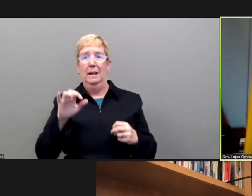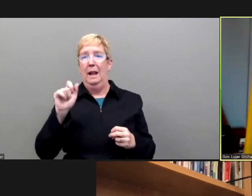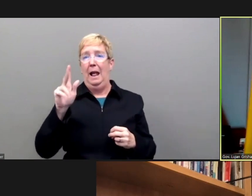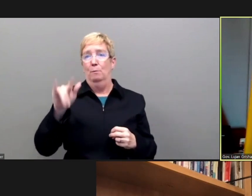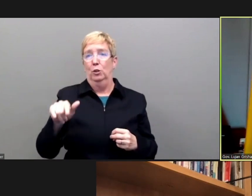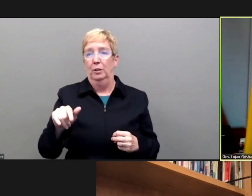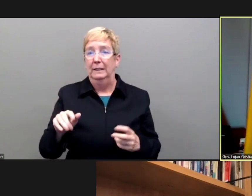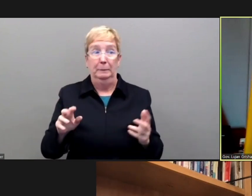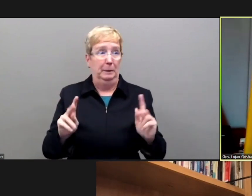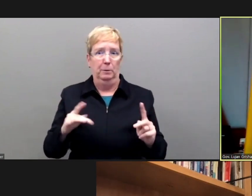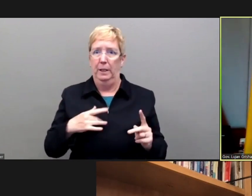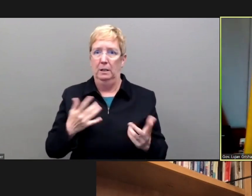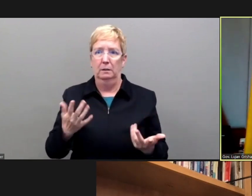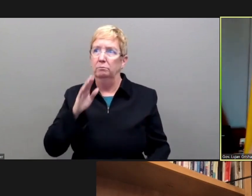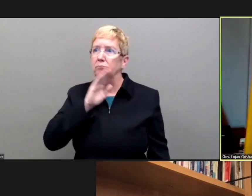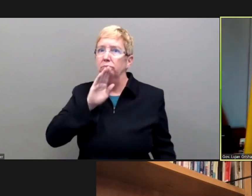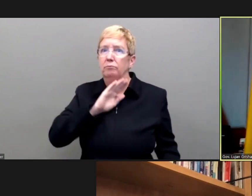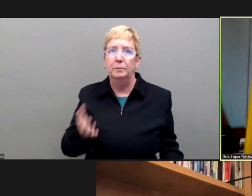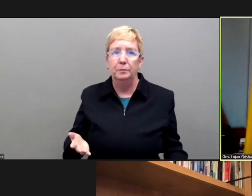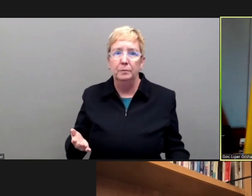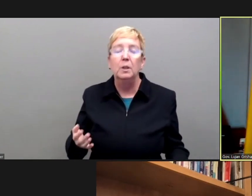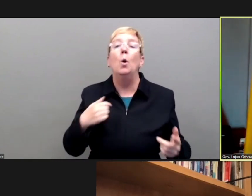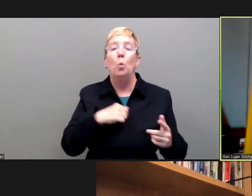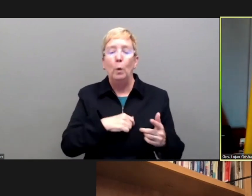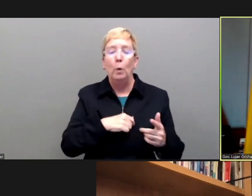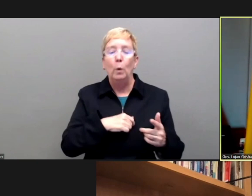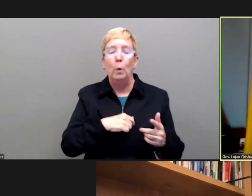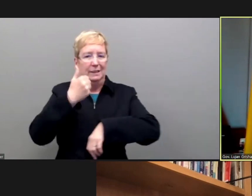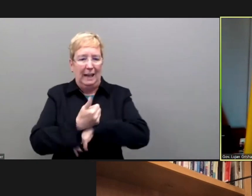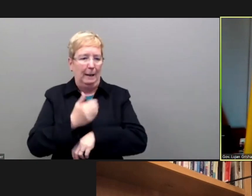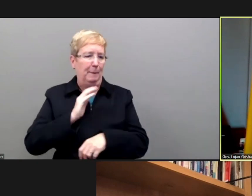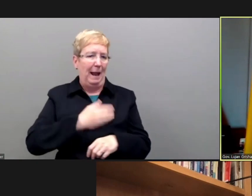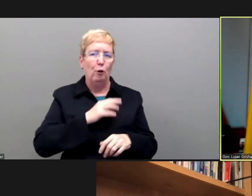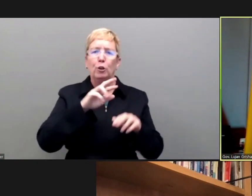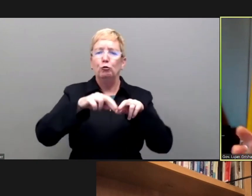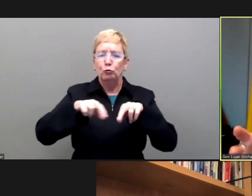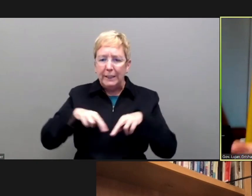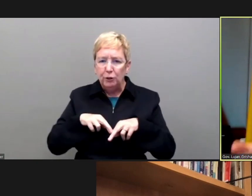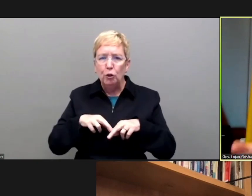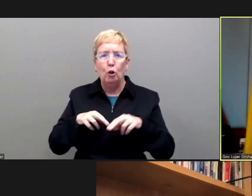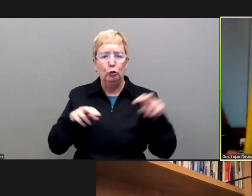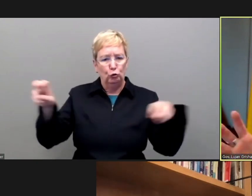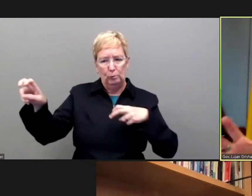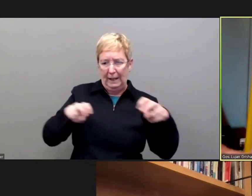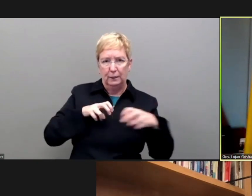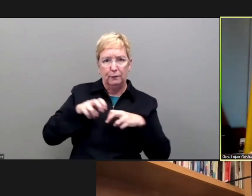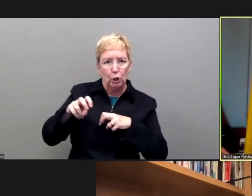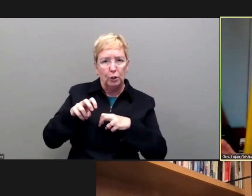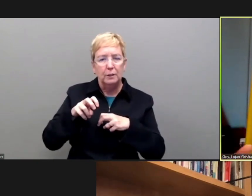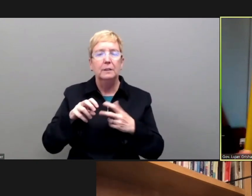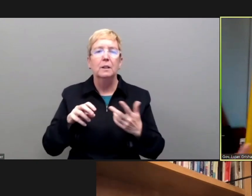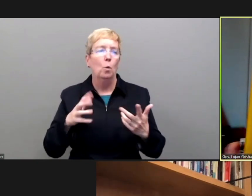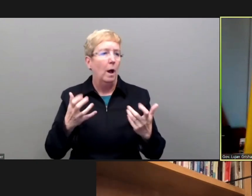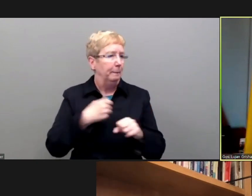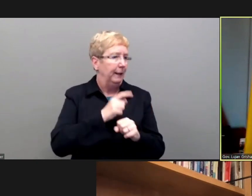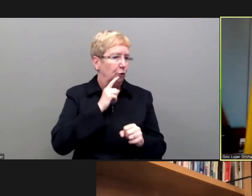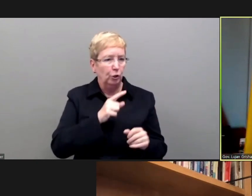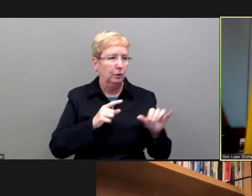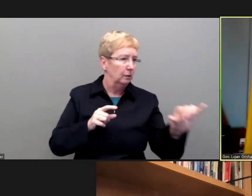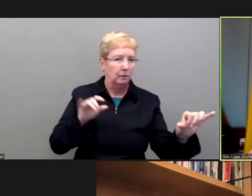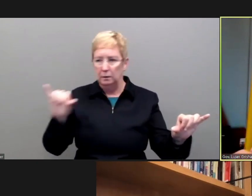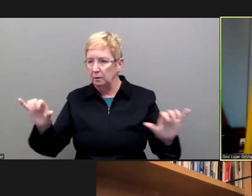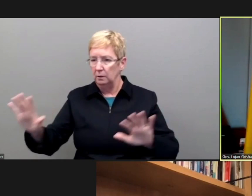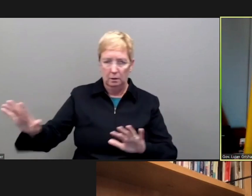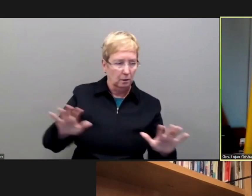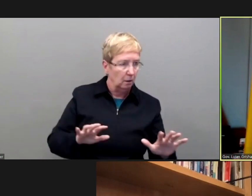fully operationalized, our regional transfer. We want to make sure the right care at the right place, that all patients get